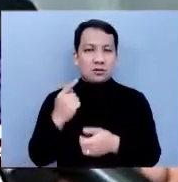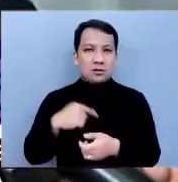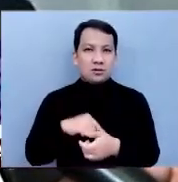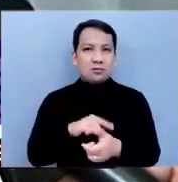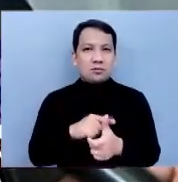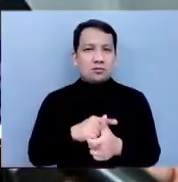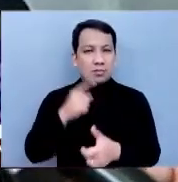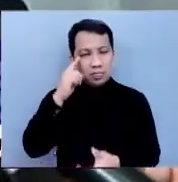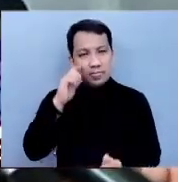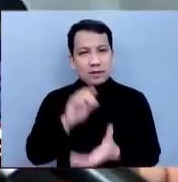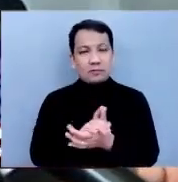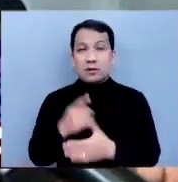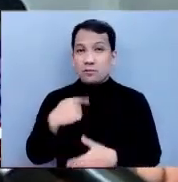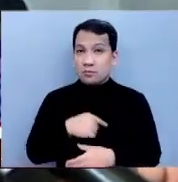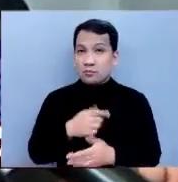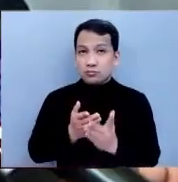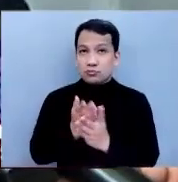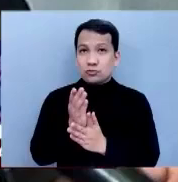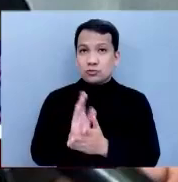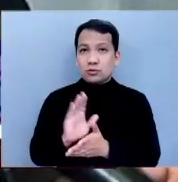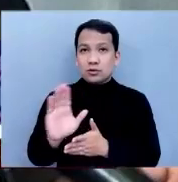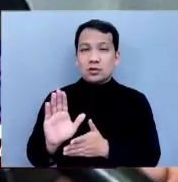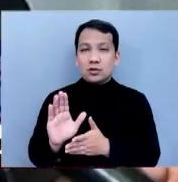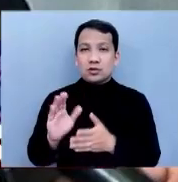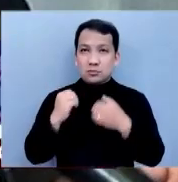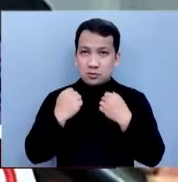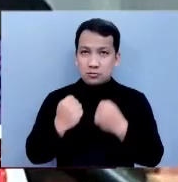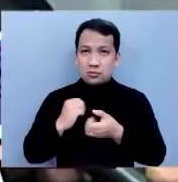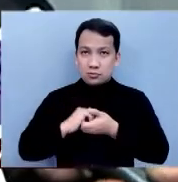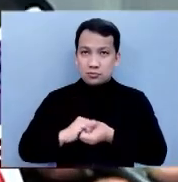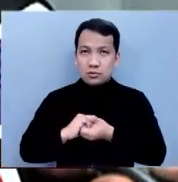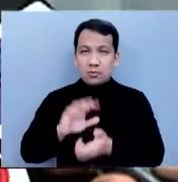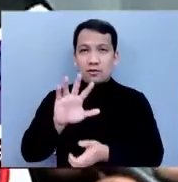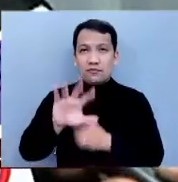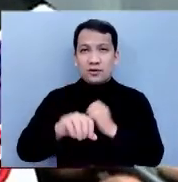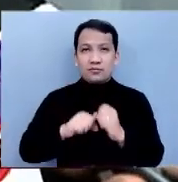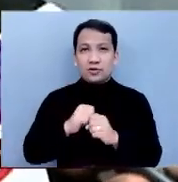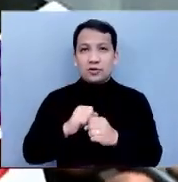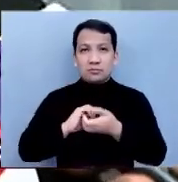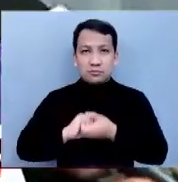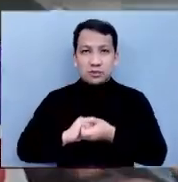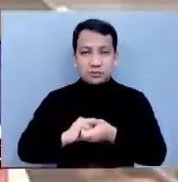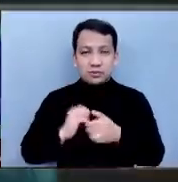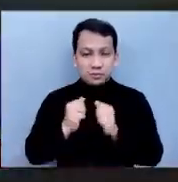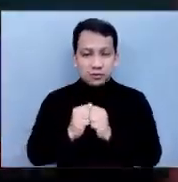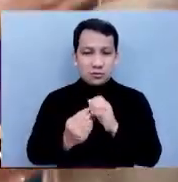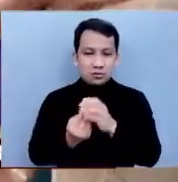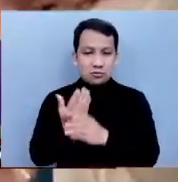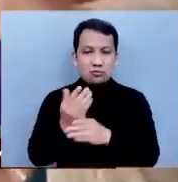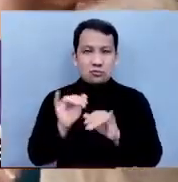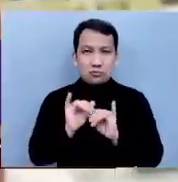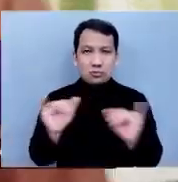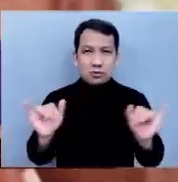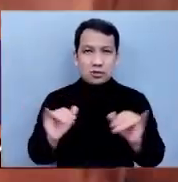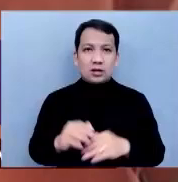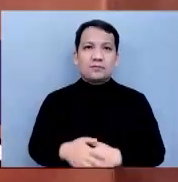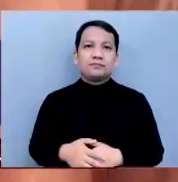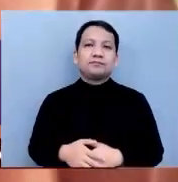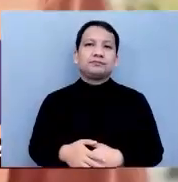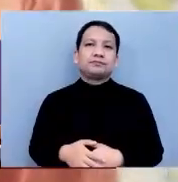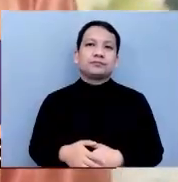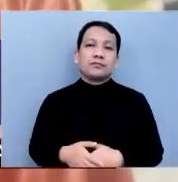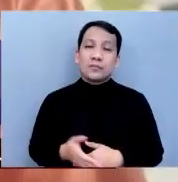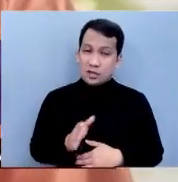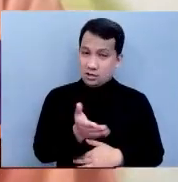that by solidifying it with a 5-year partnership that we can also grow together. Okay, tanggol! Kaya